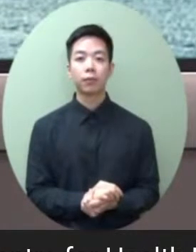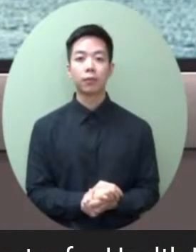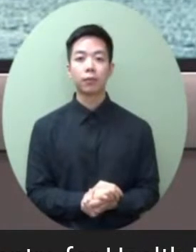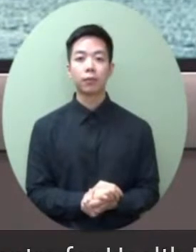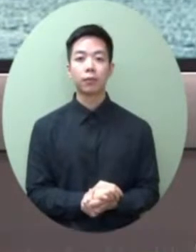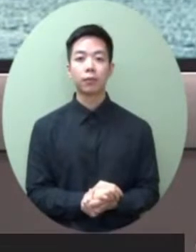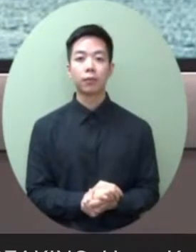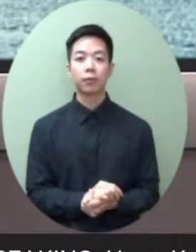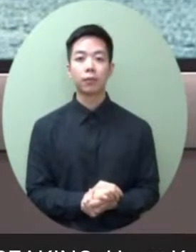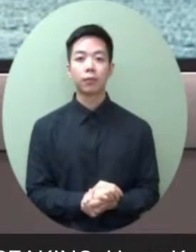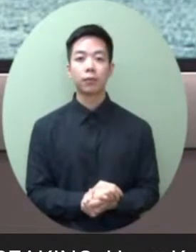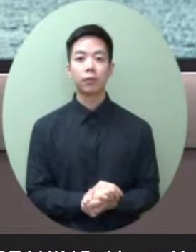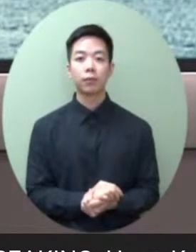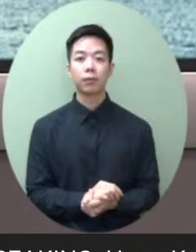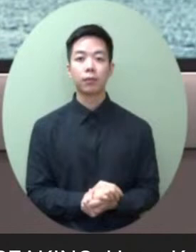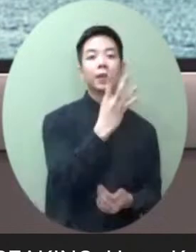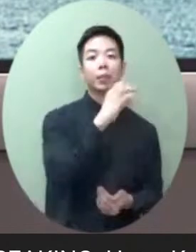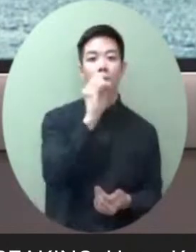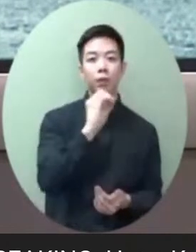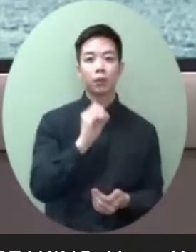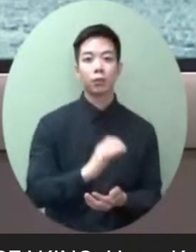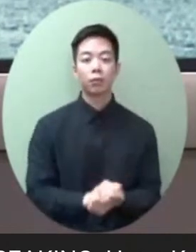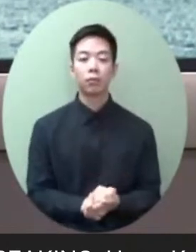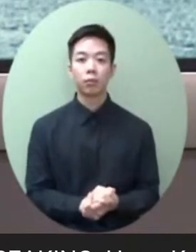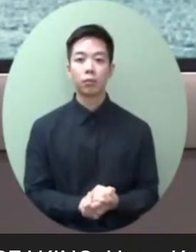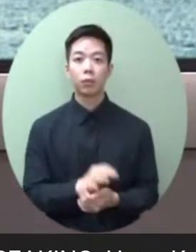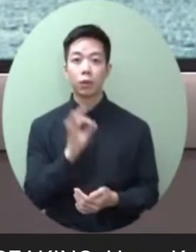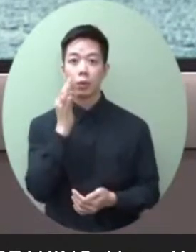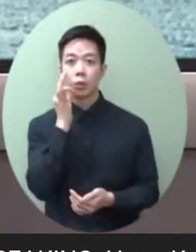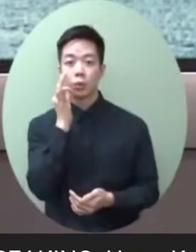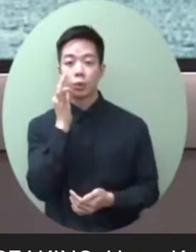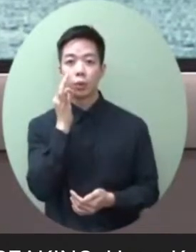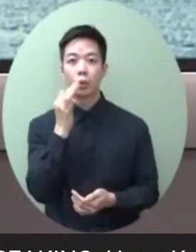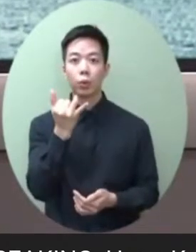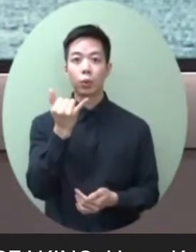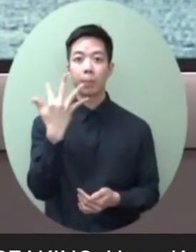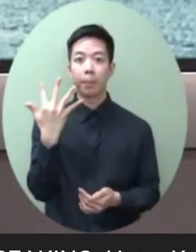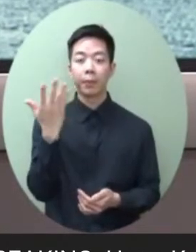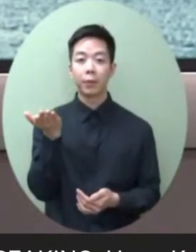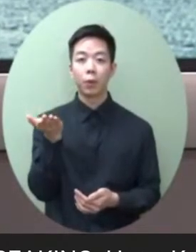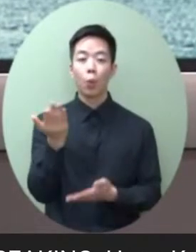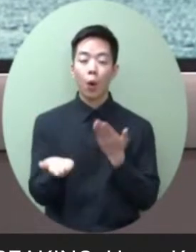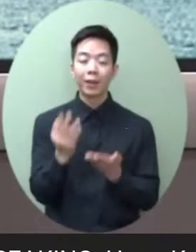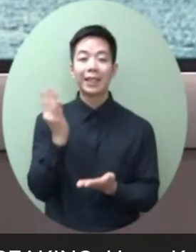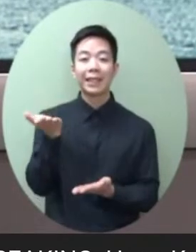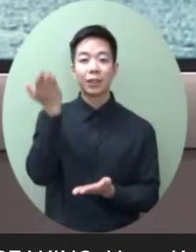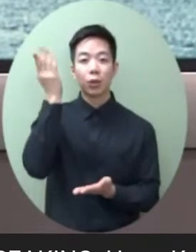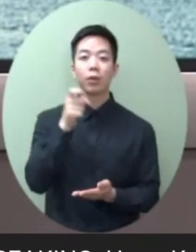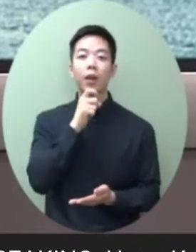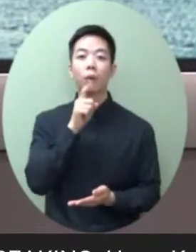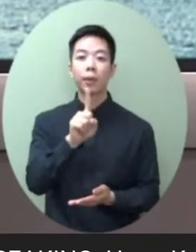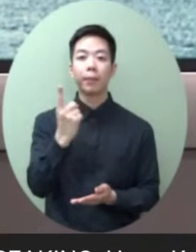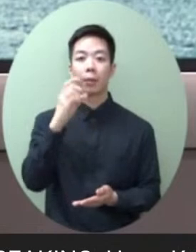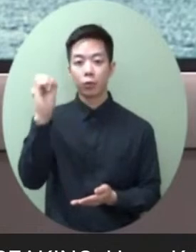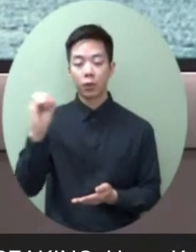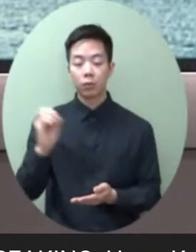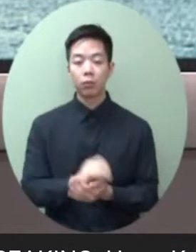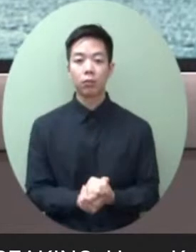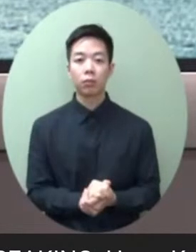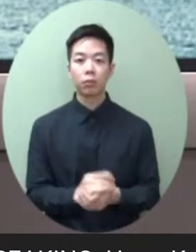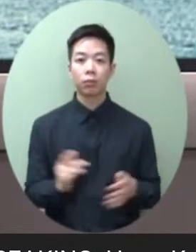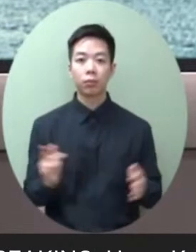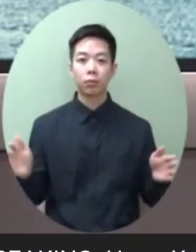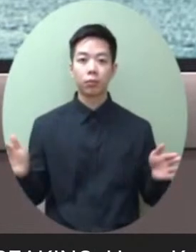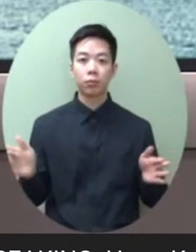And those under 18, about 14%. And those older, 60 or above, 11%.